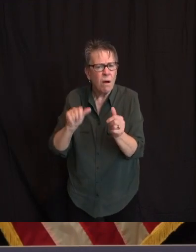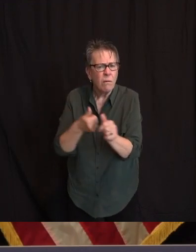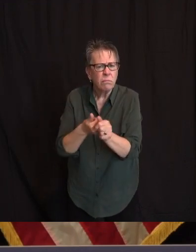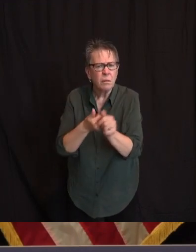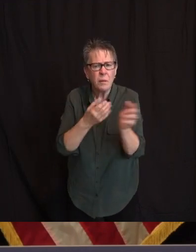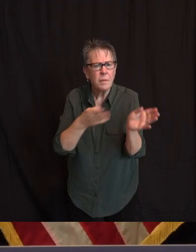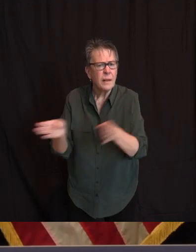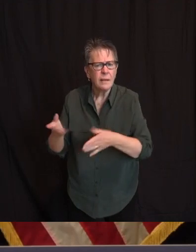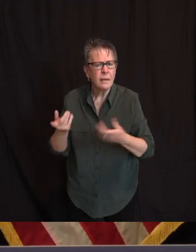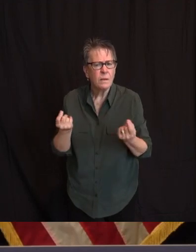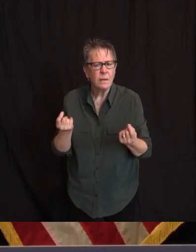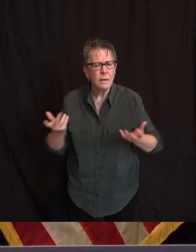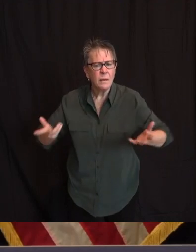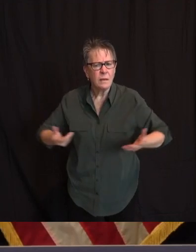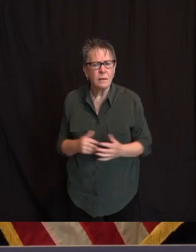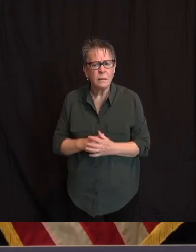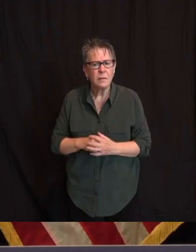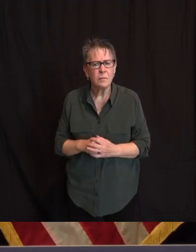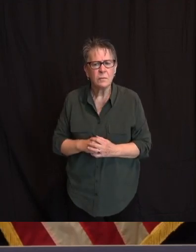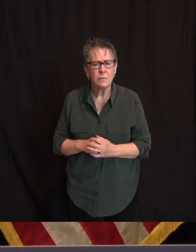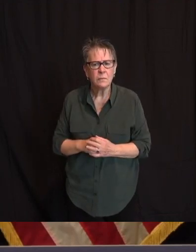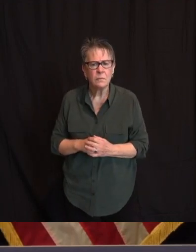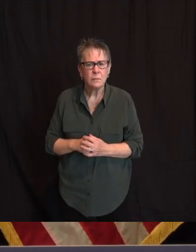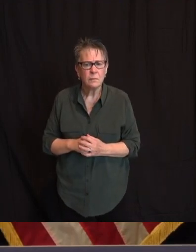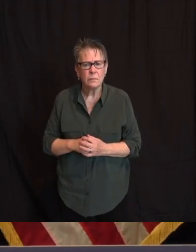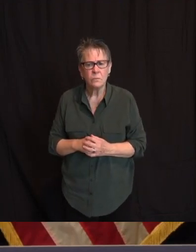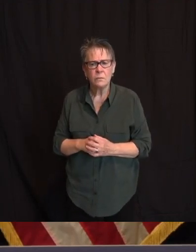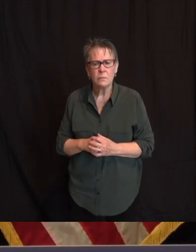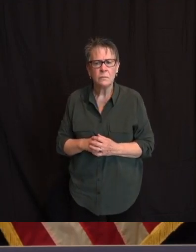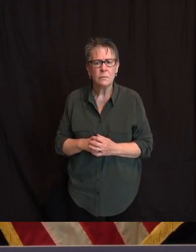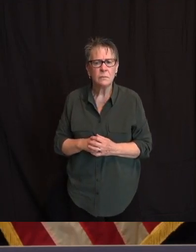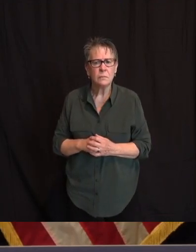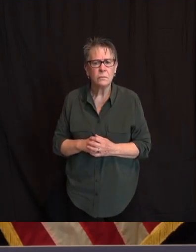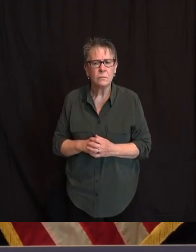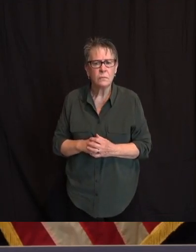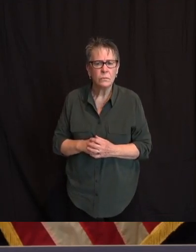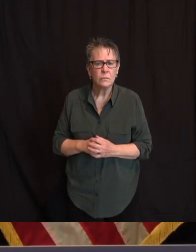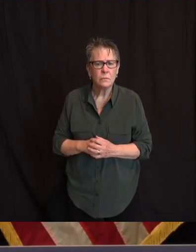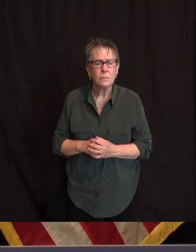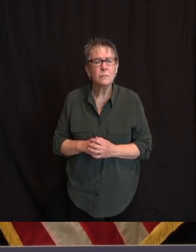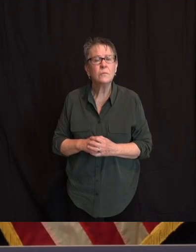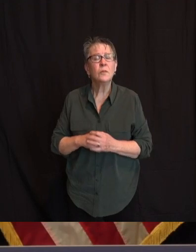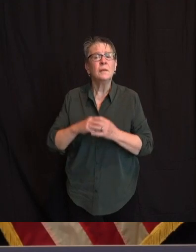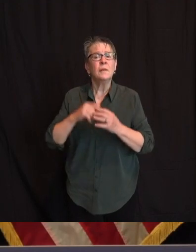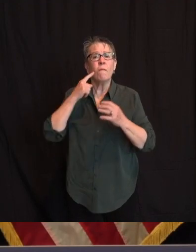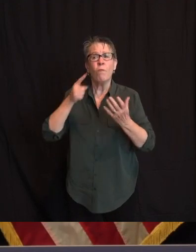vote-by-mail efforts?